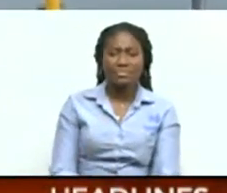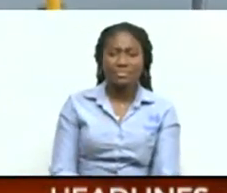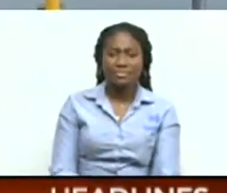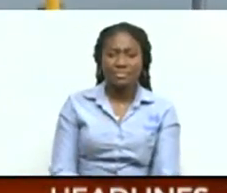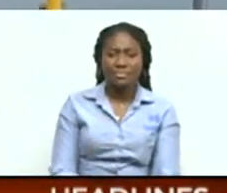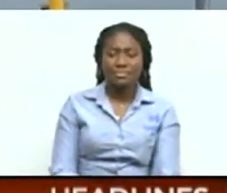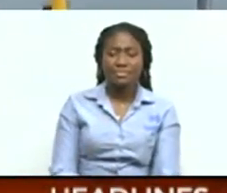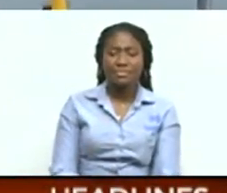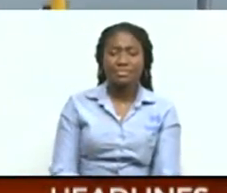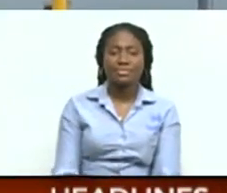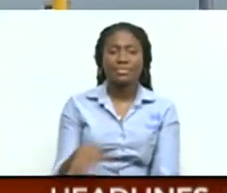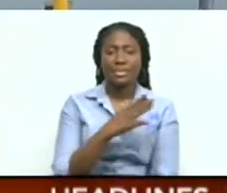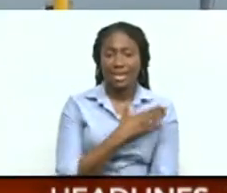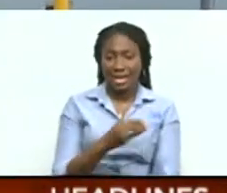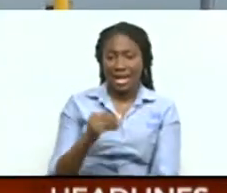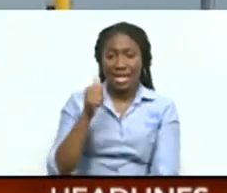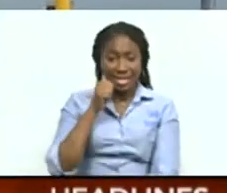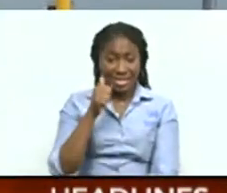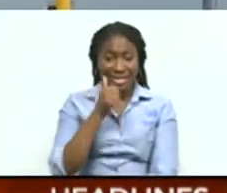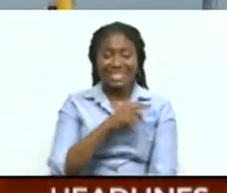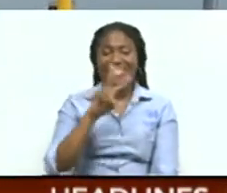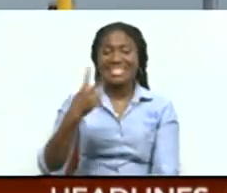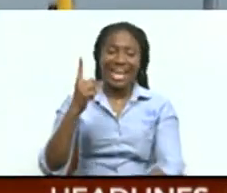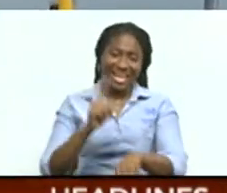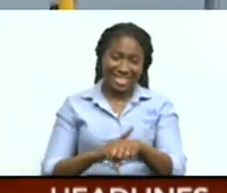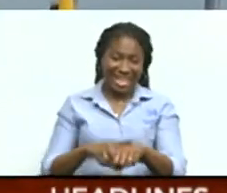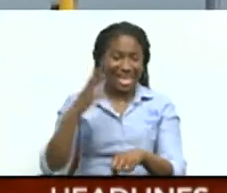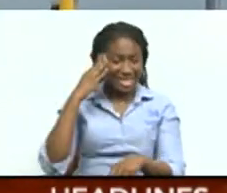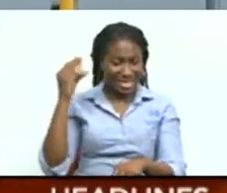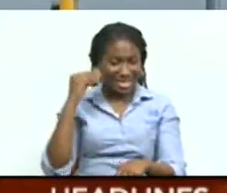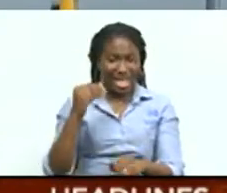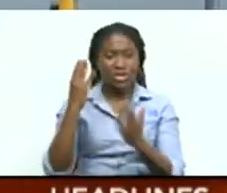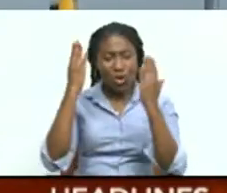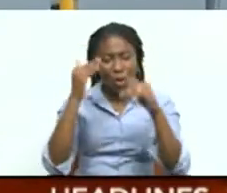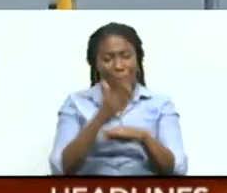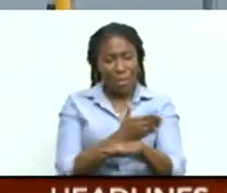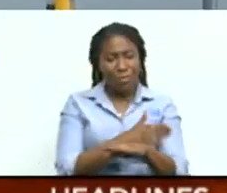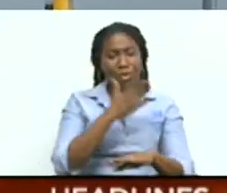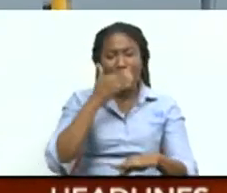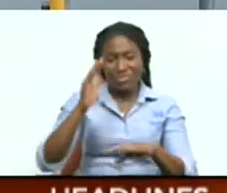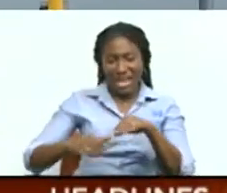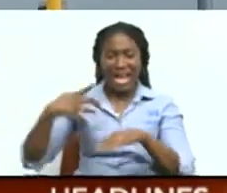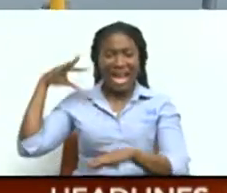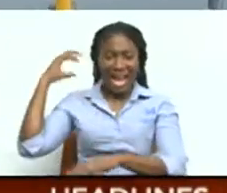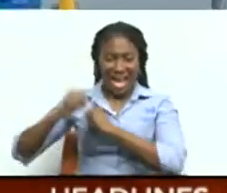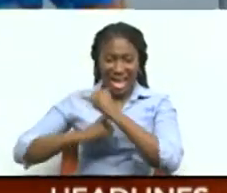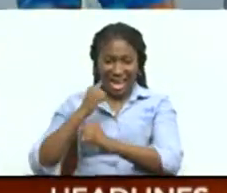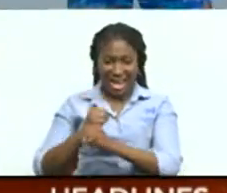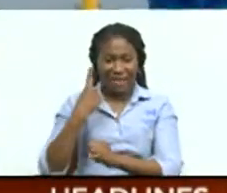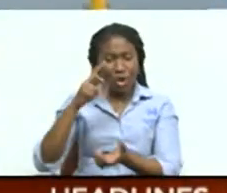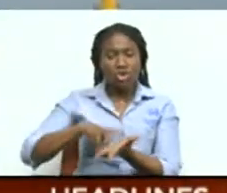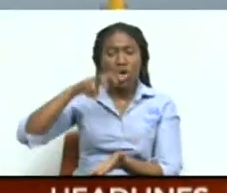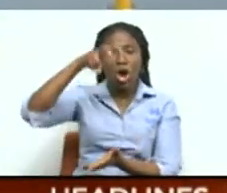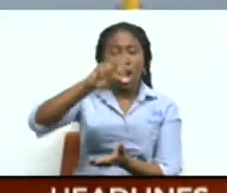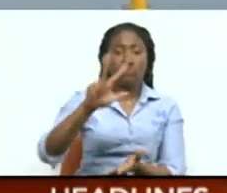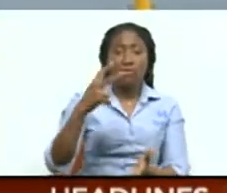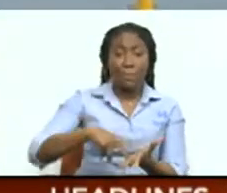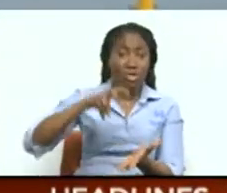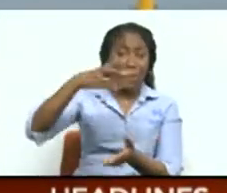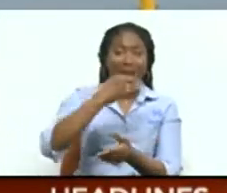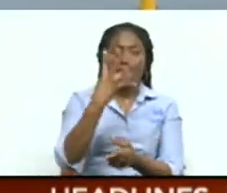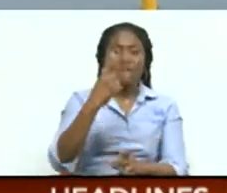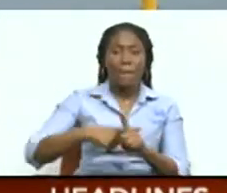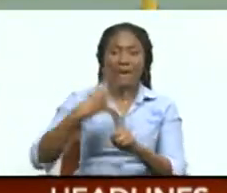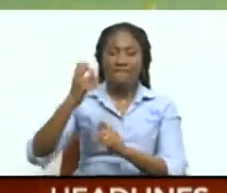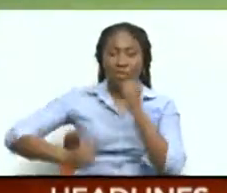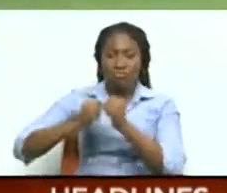Kanisha Shelbourne is making her second trip to the games and hoping to improve on last year's performance, taking on the high jump, triple jump, and